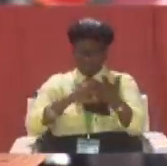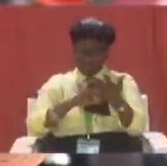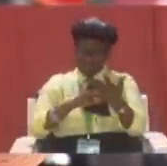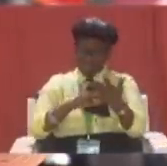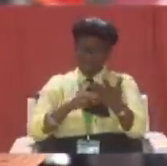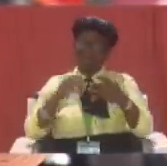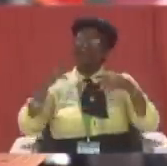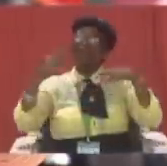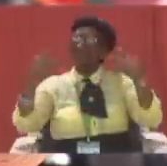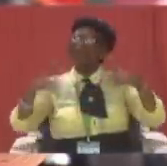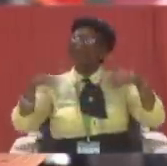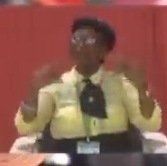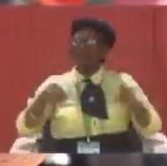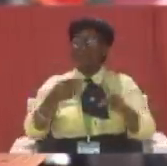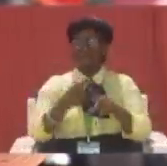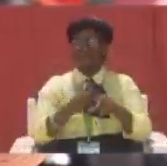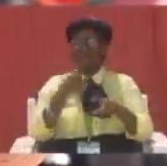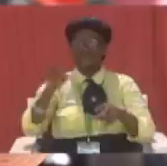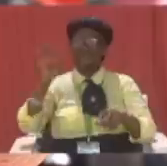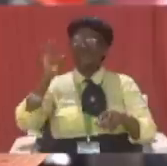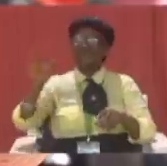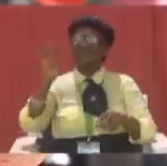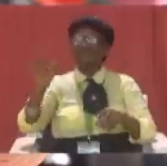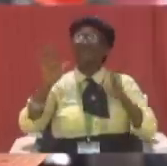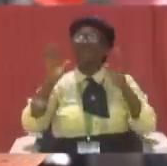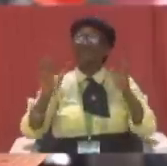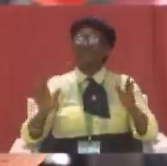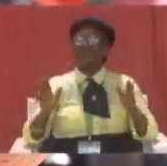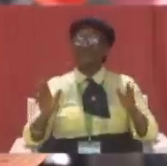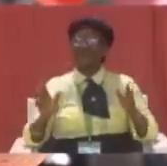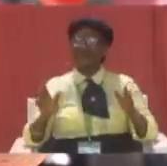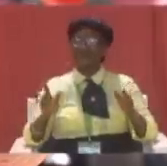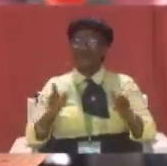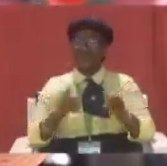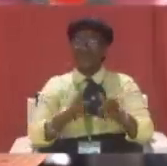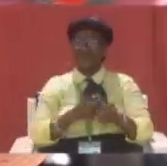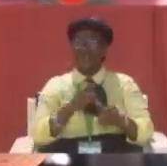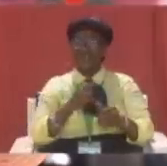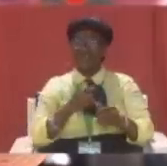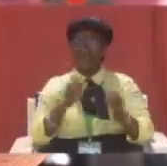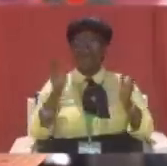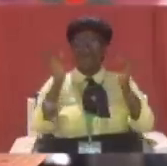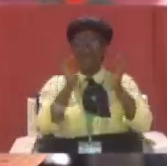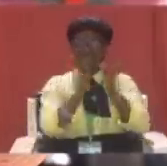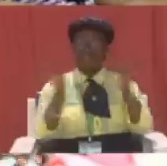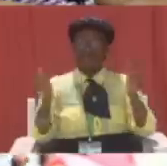He tells us that the first encounter with Jesus Christ will turn you to a wonder.